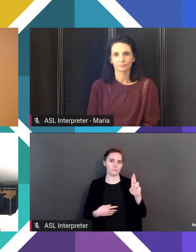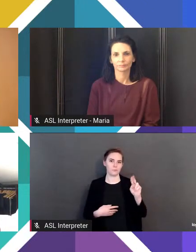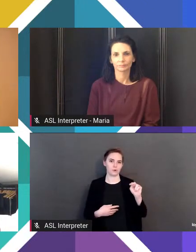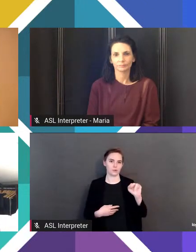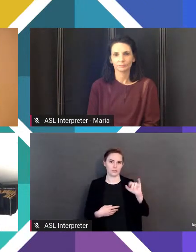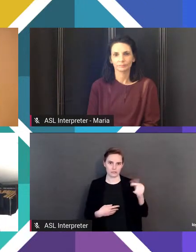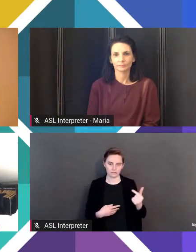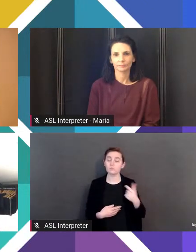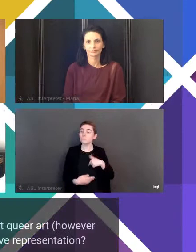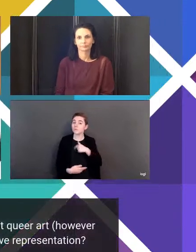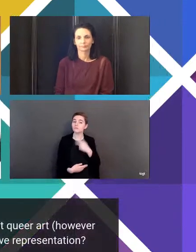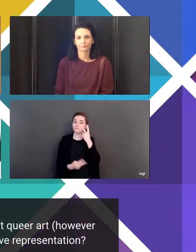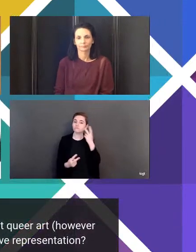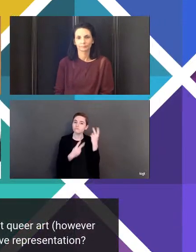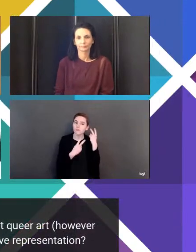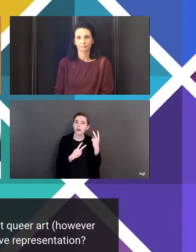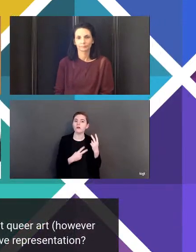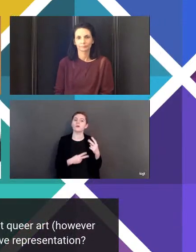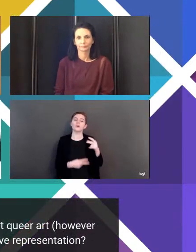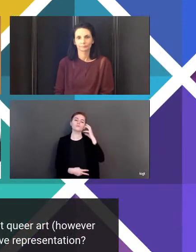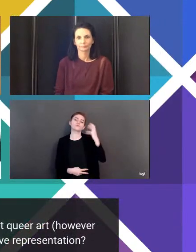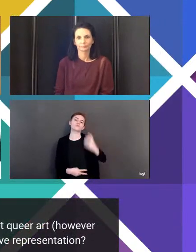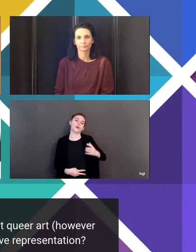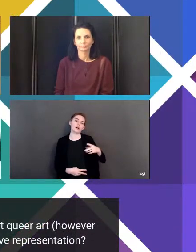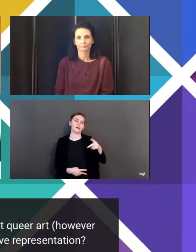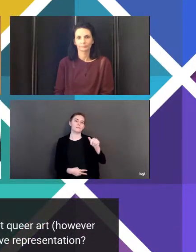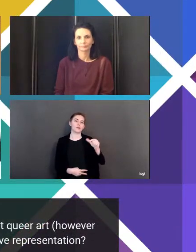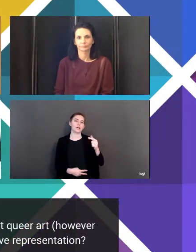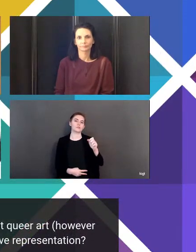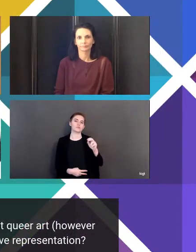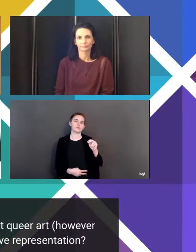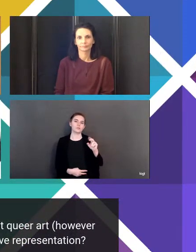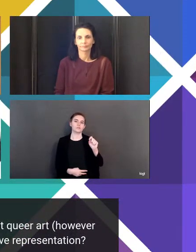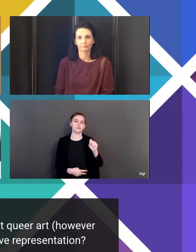produced in the 1960s and how whitewashed they were.